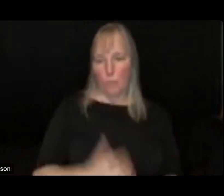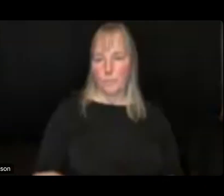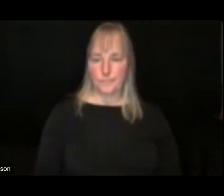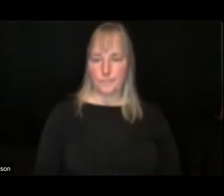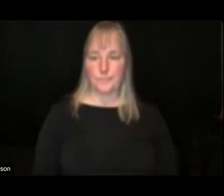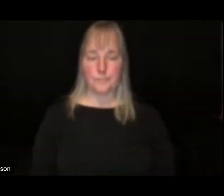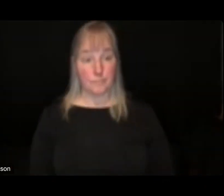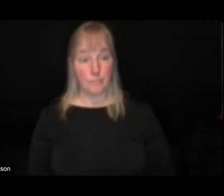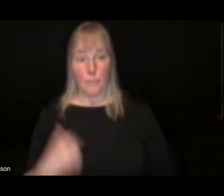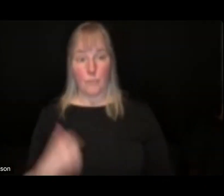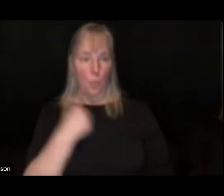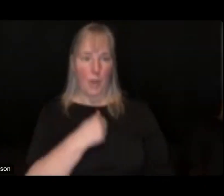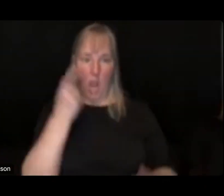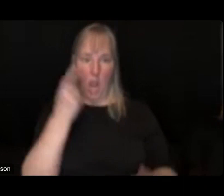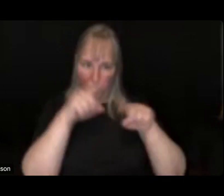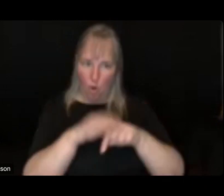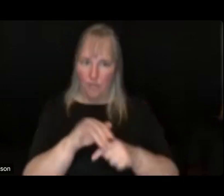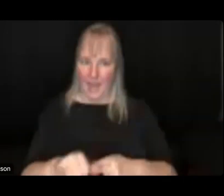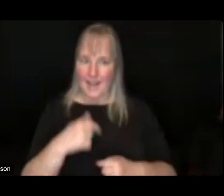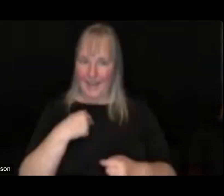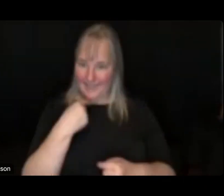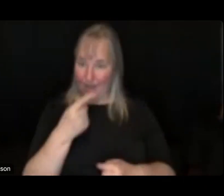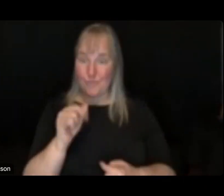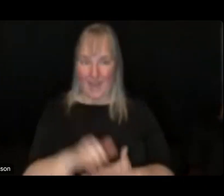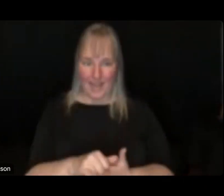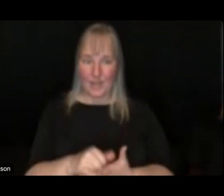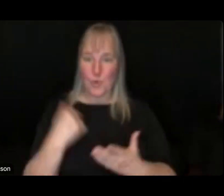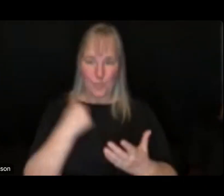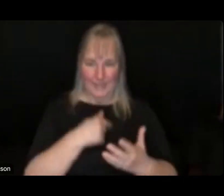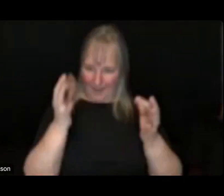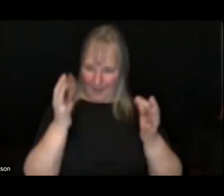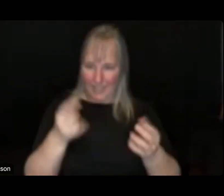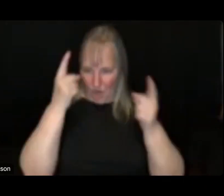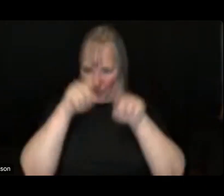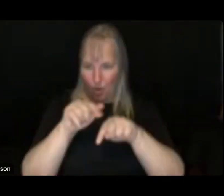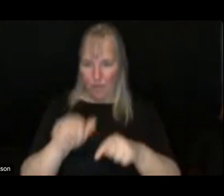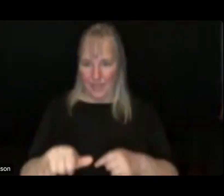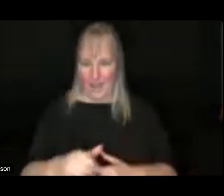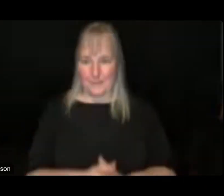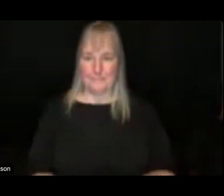We agree on that. I can tell you that. We definitely agree on that.